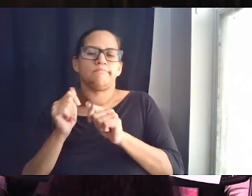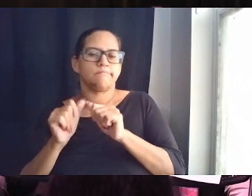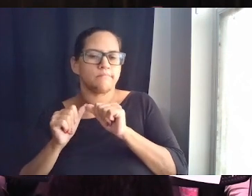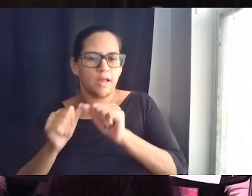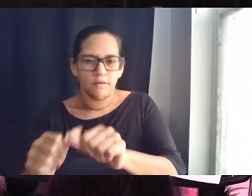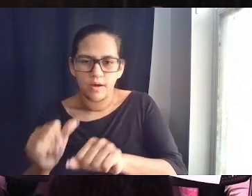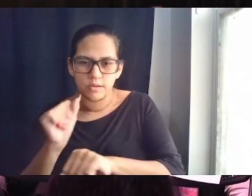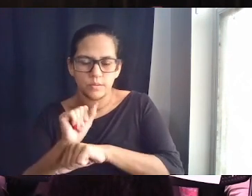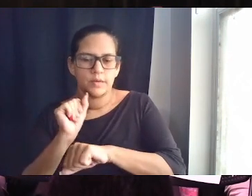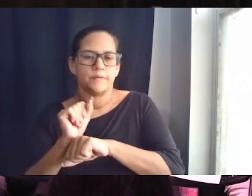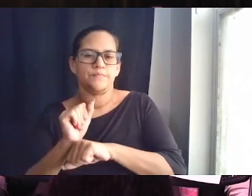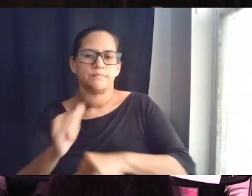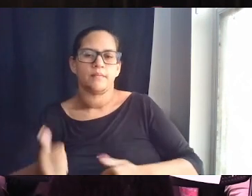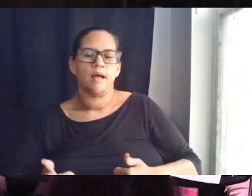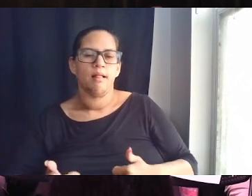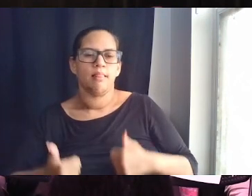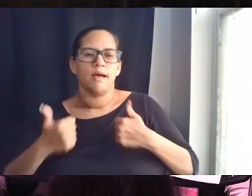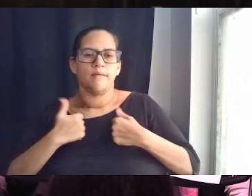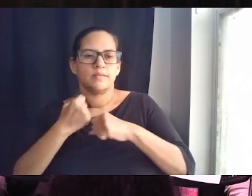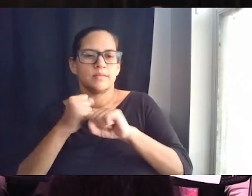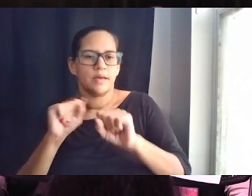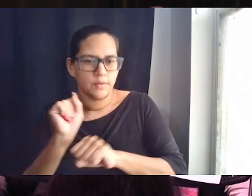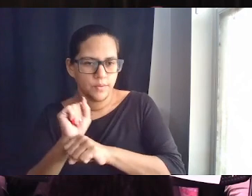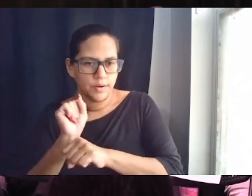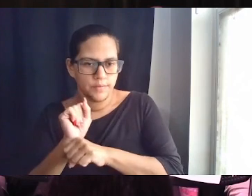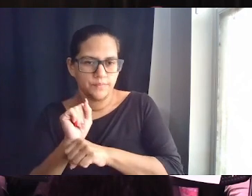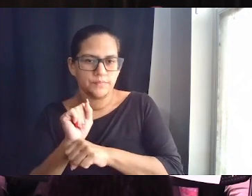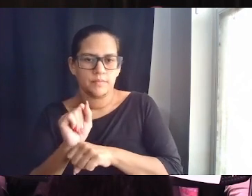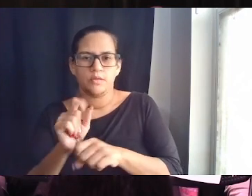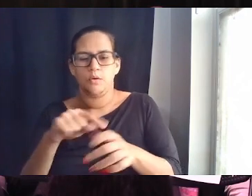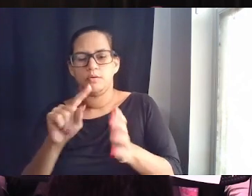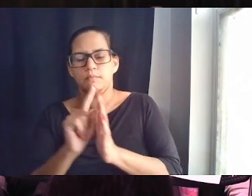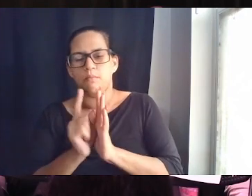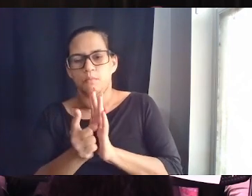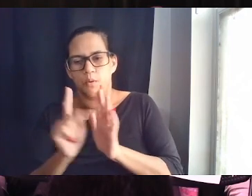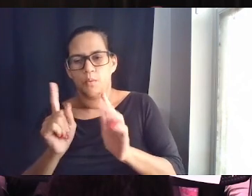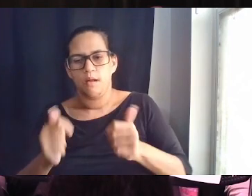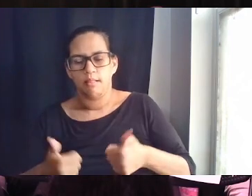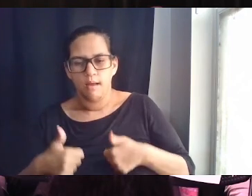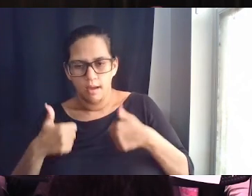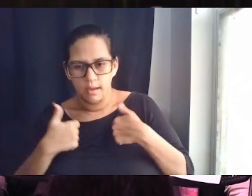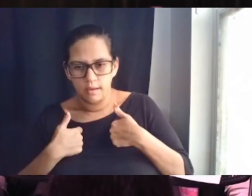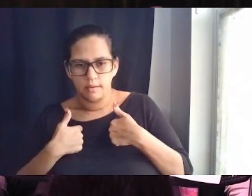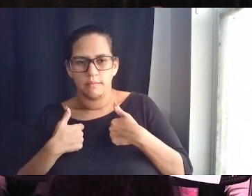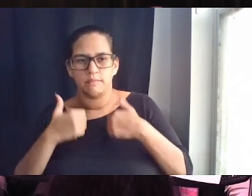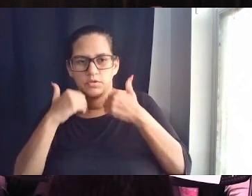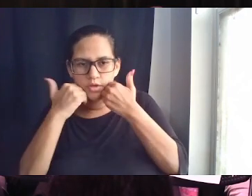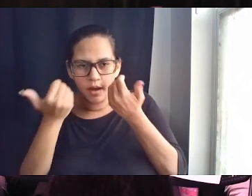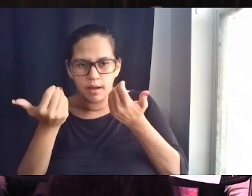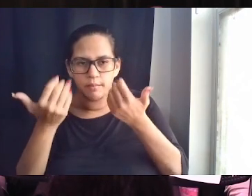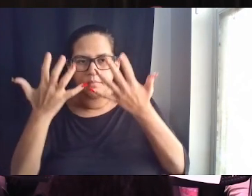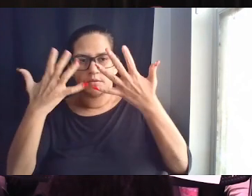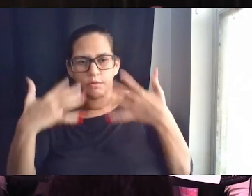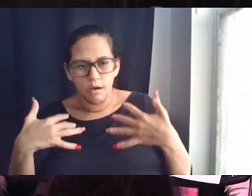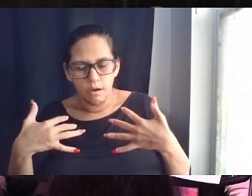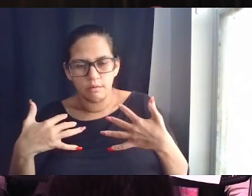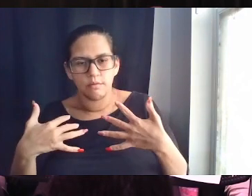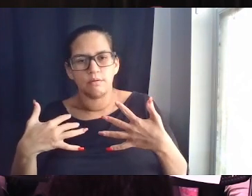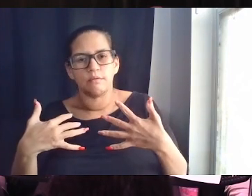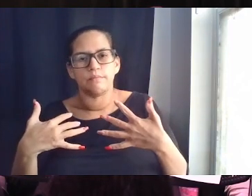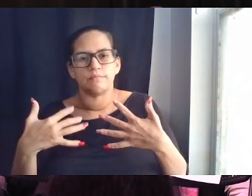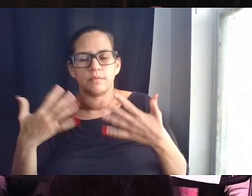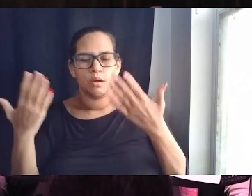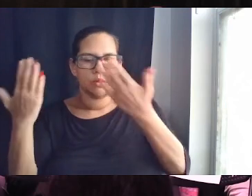life-saving work. In those moments where life and shame and sorrow occlude our own light from our